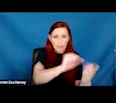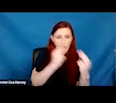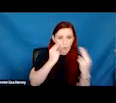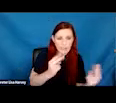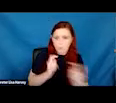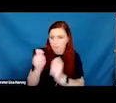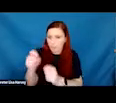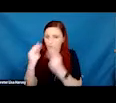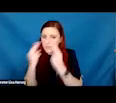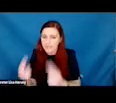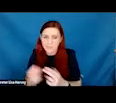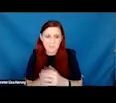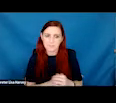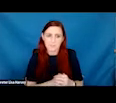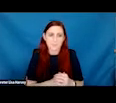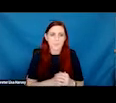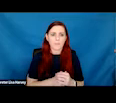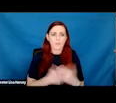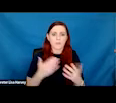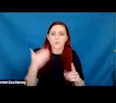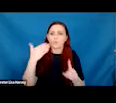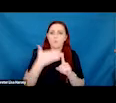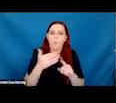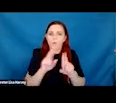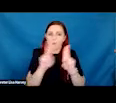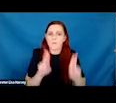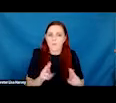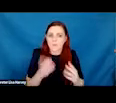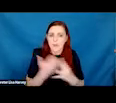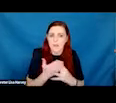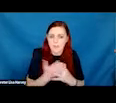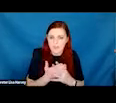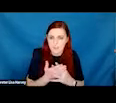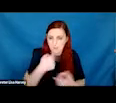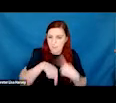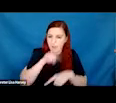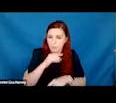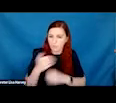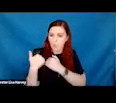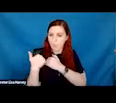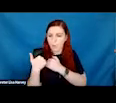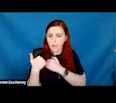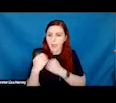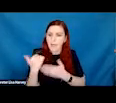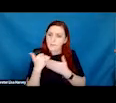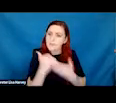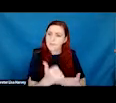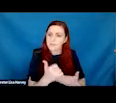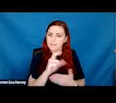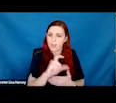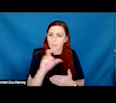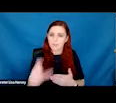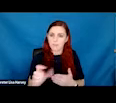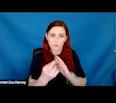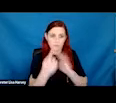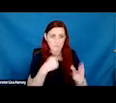My role as the Council's Disability Liaison Access Officer involves assisting the Council to meet its responsibilities